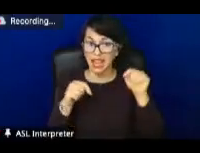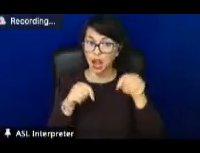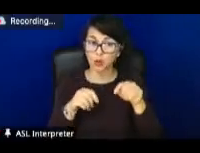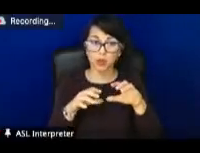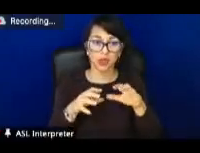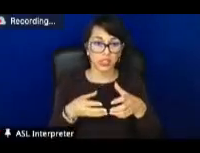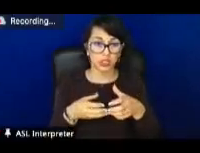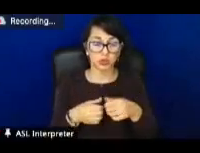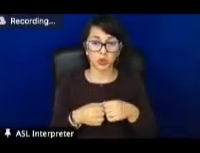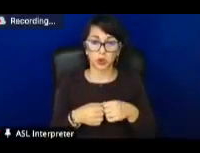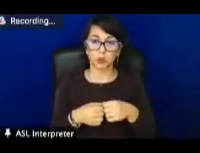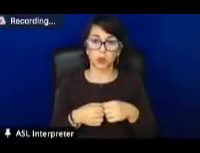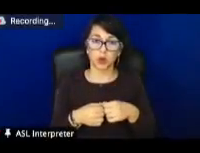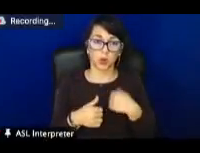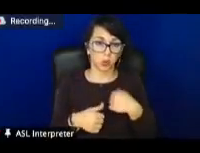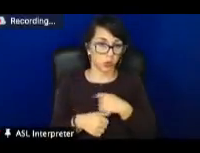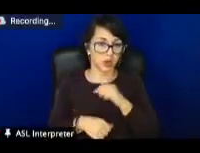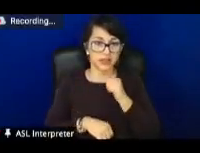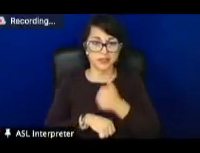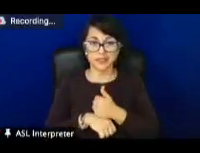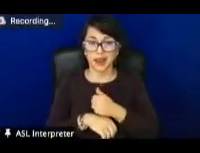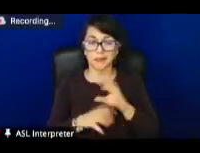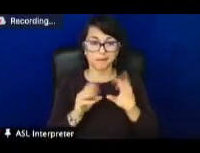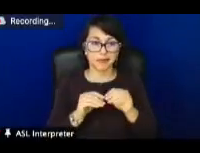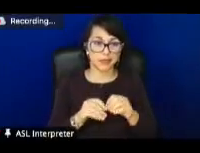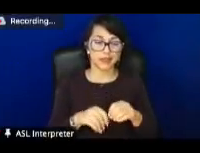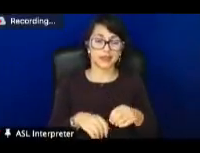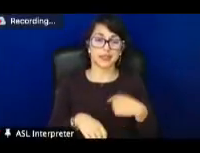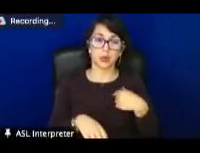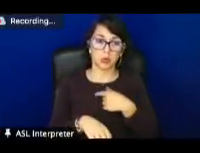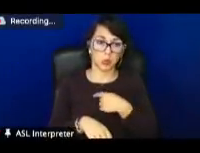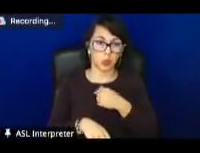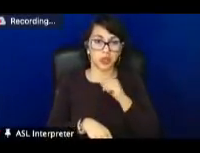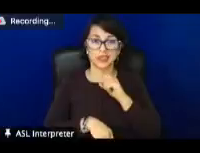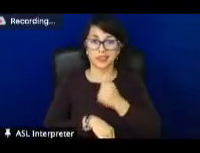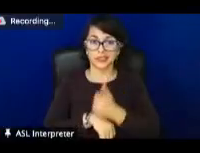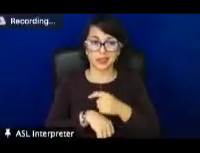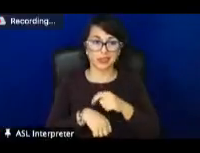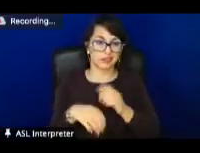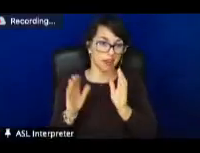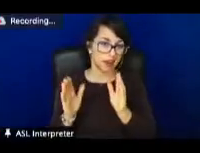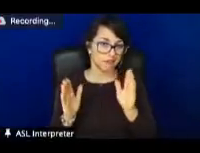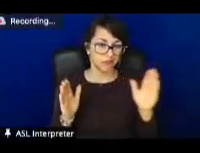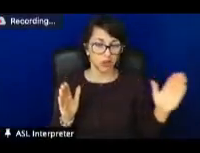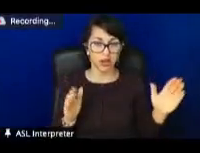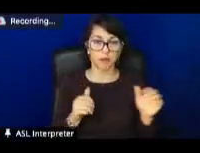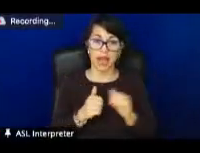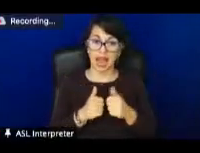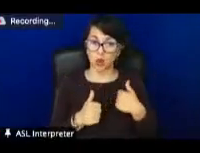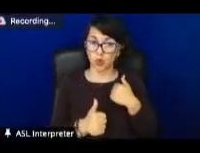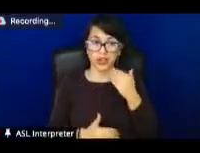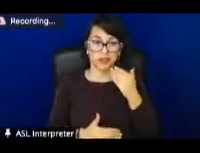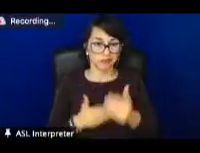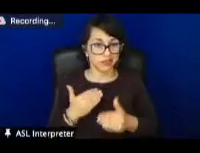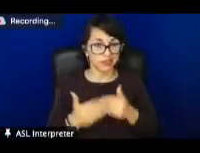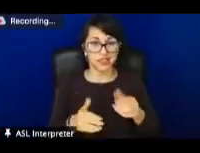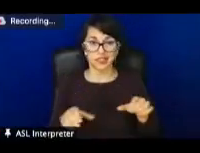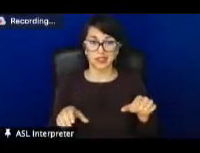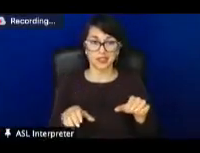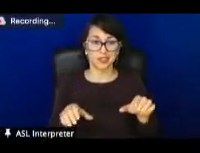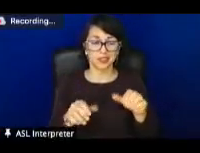bring the meetings, the time frame, all that sort of stuff together really, really helped. And so that, I think, why don't we just keep